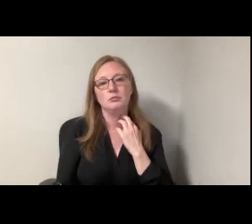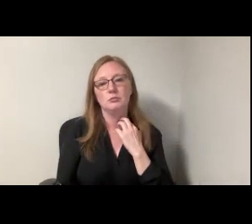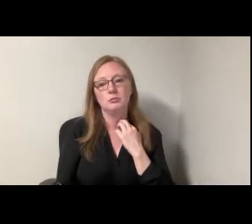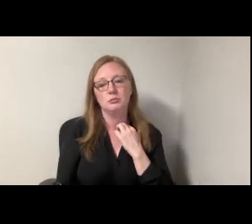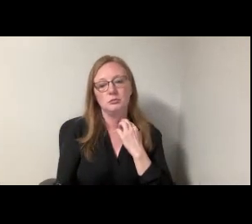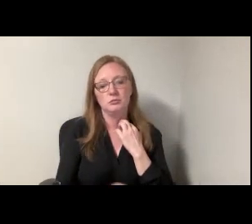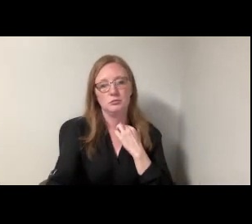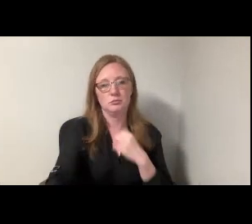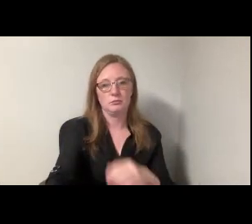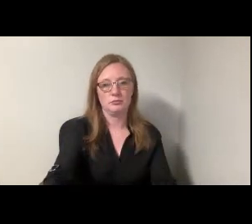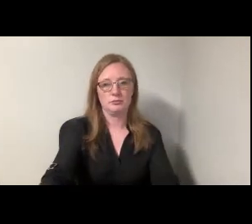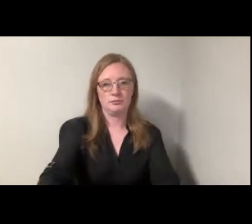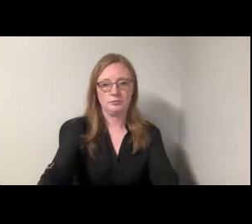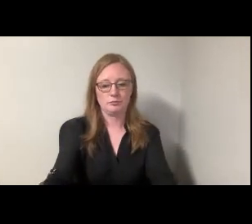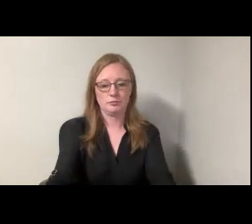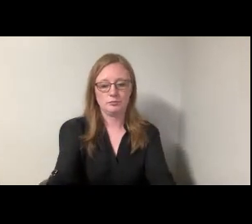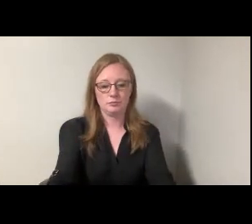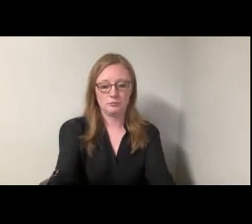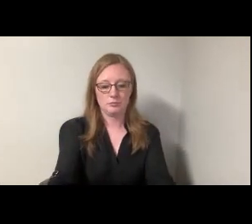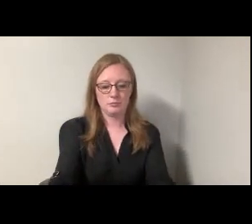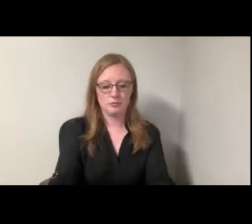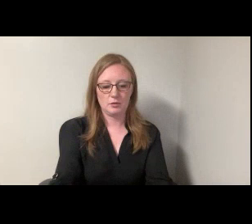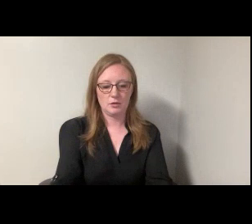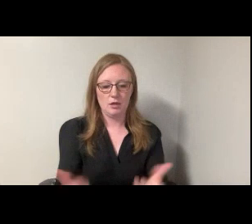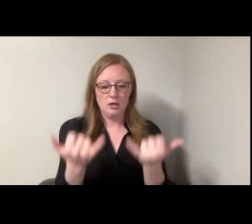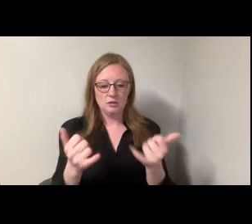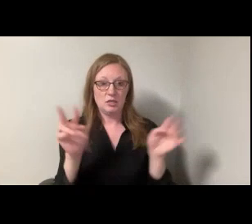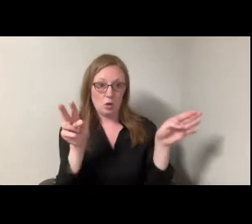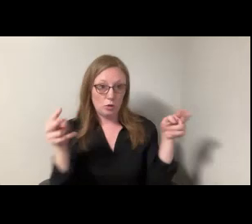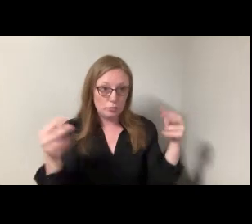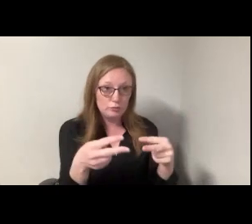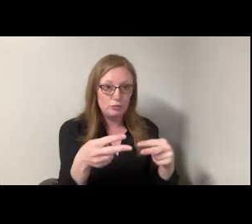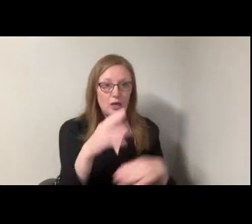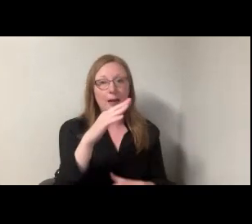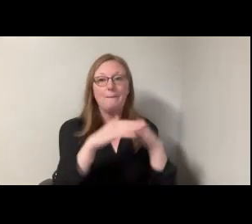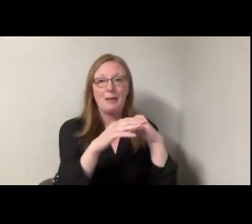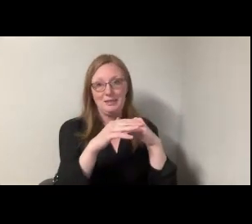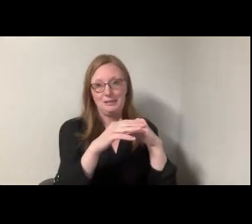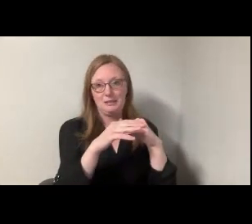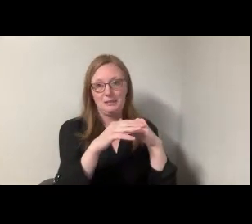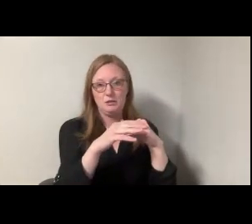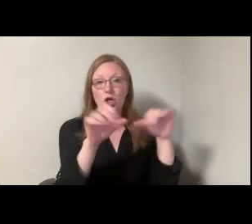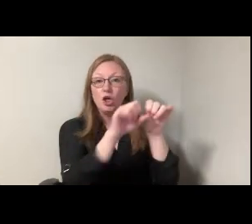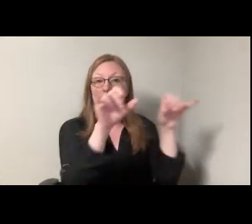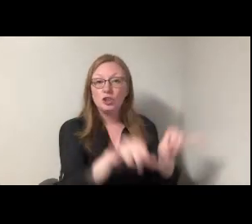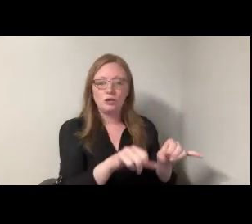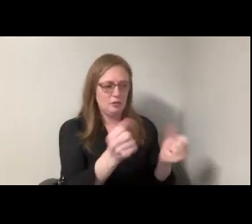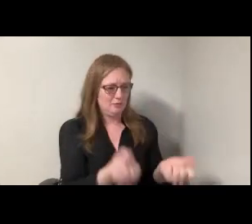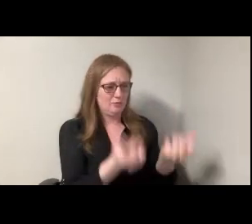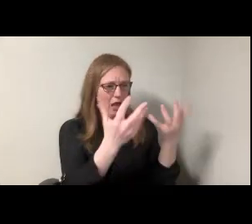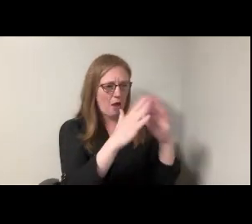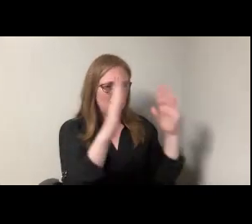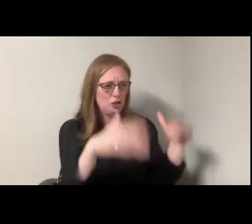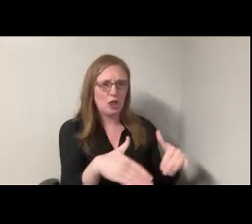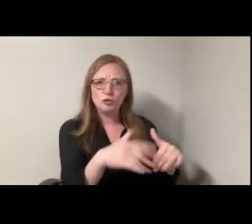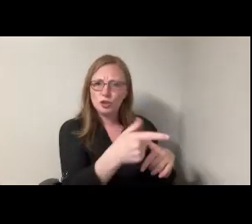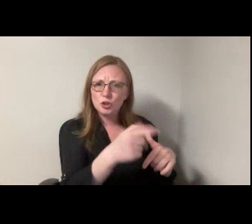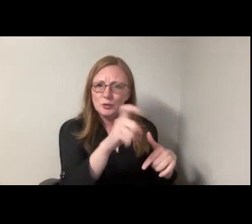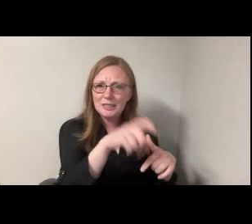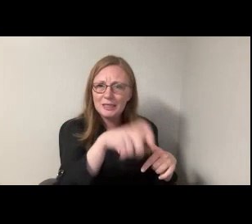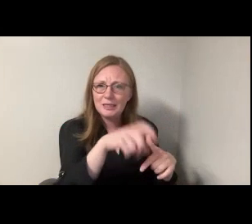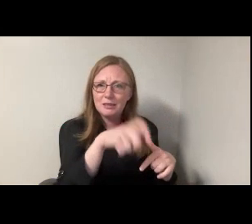So we're looking at capacity measures. And sheltering, really the capacity for sheltering is you need to know the